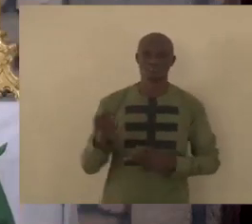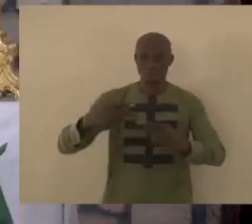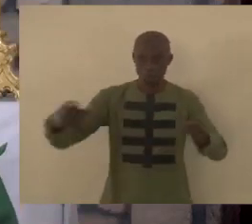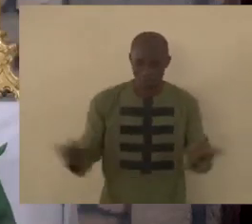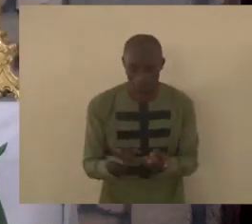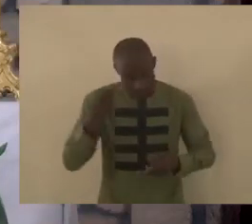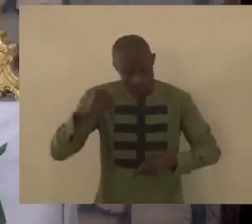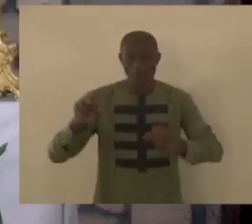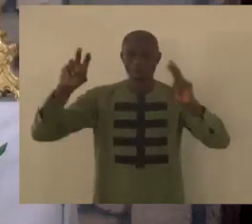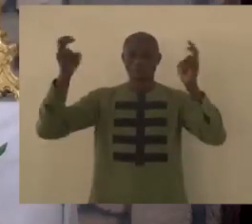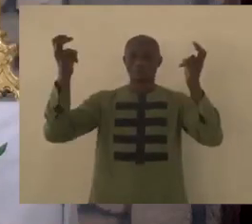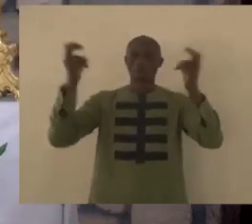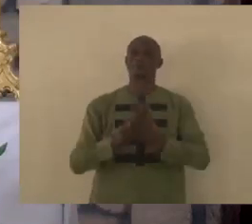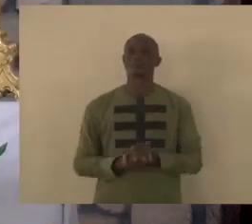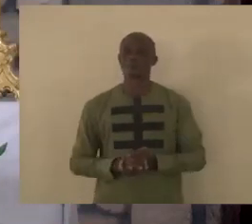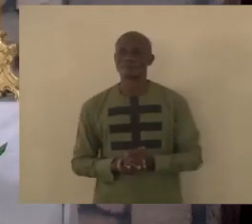Decrease for title.